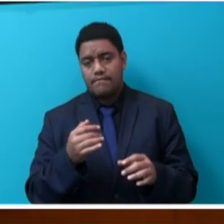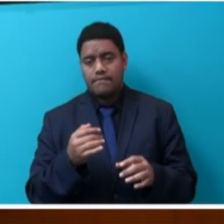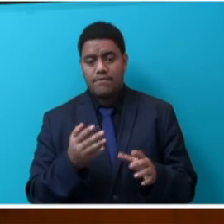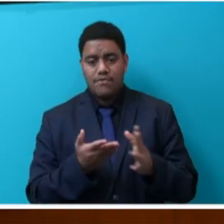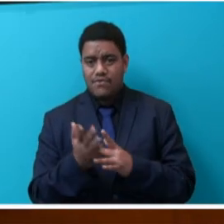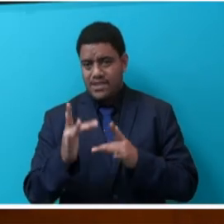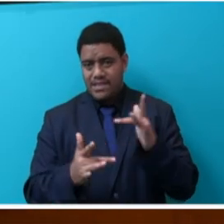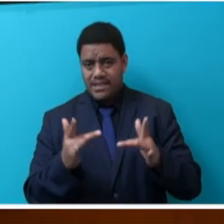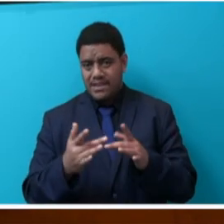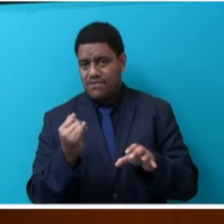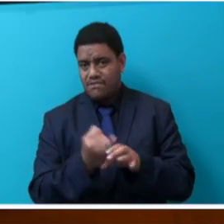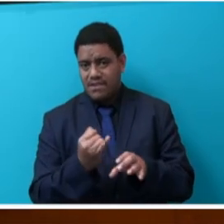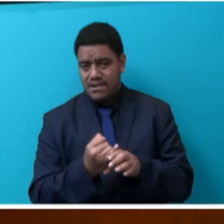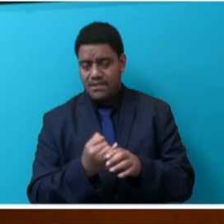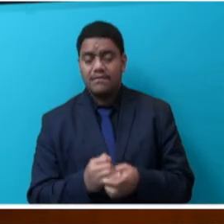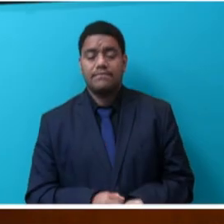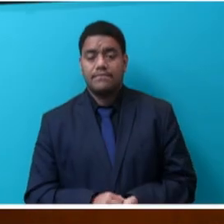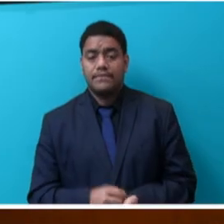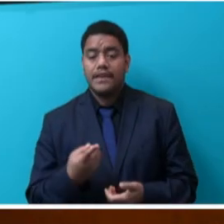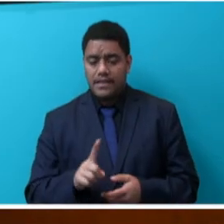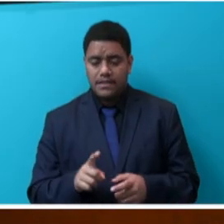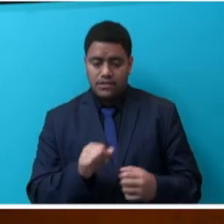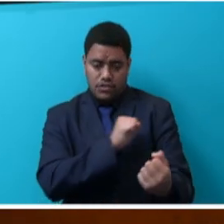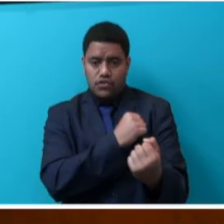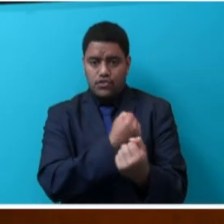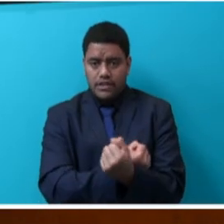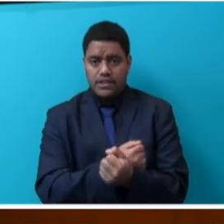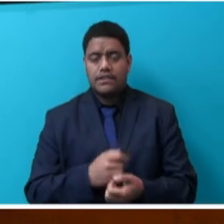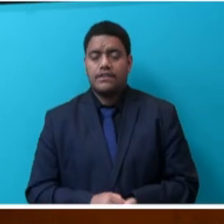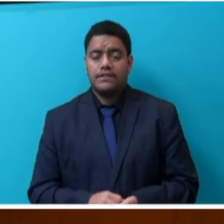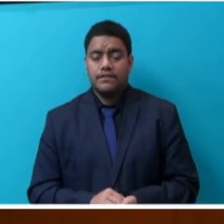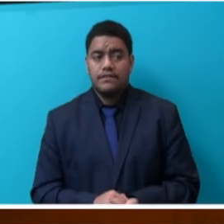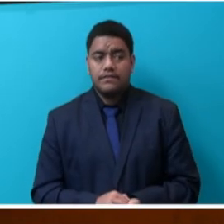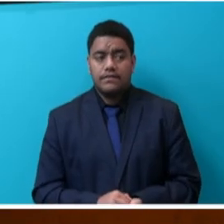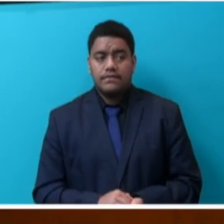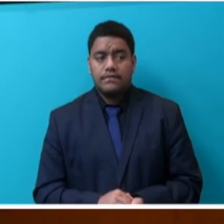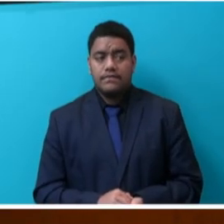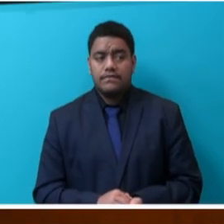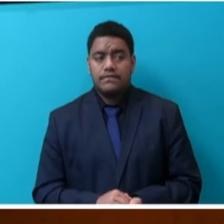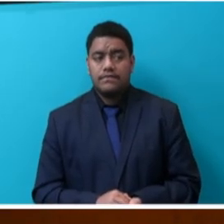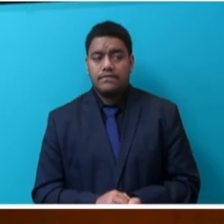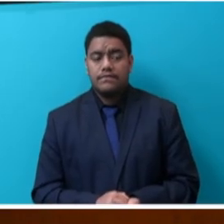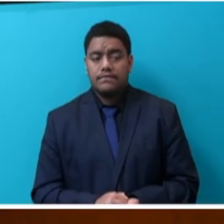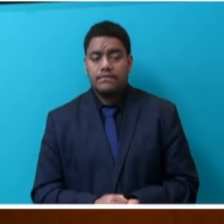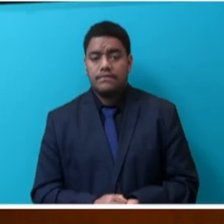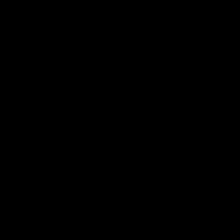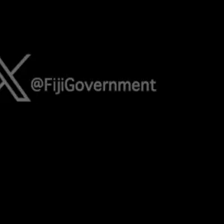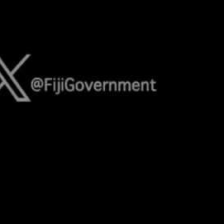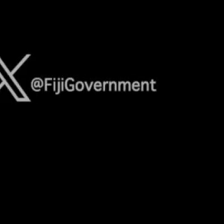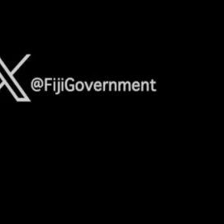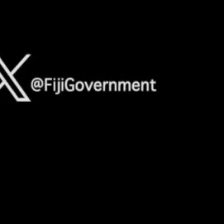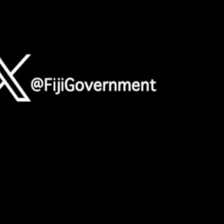forensic, and strengthen cooperation during investigation of cyber incidents. Thank you, Mr. Speaker, sir.